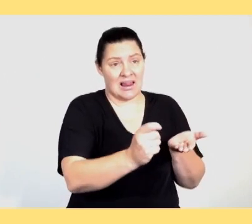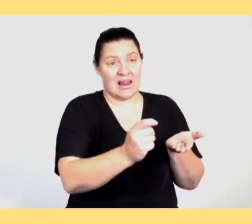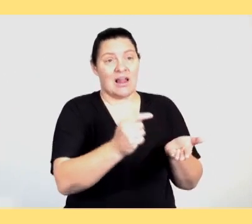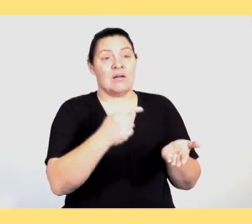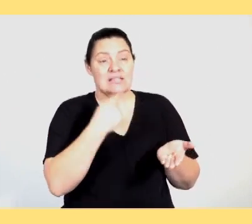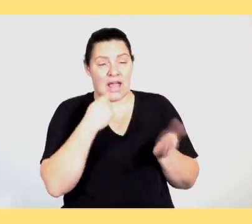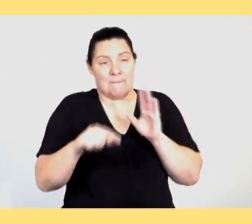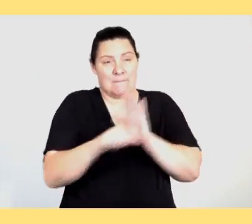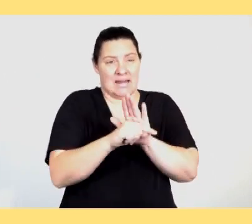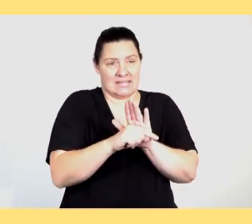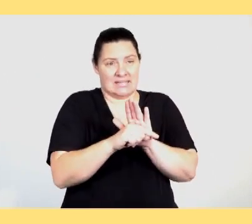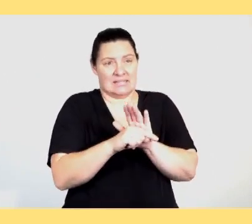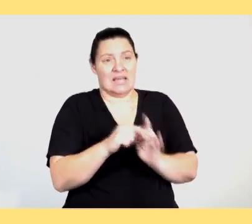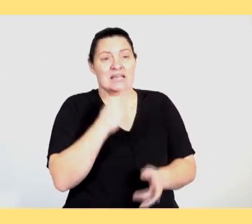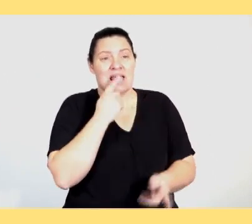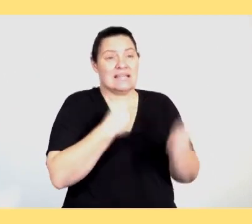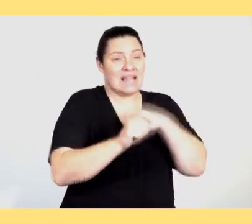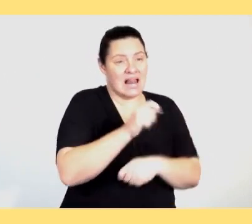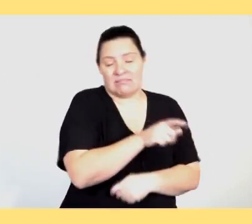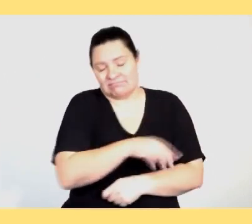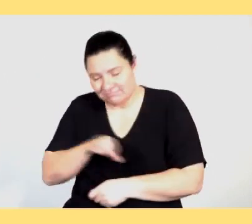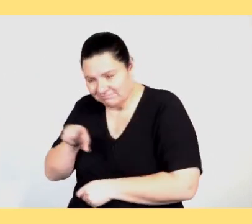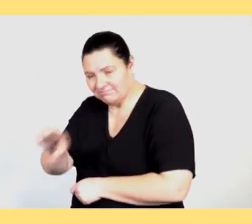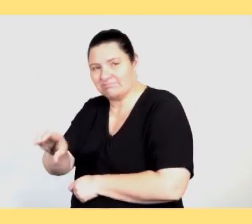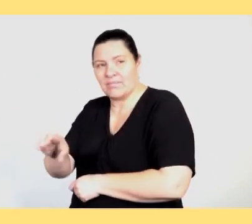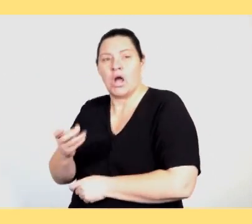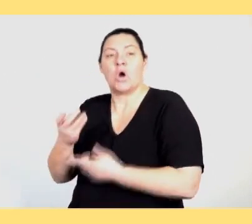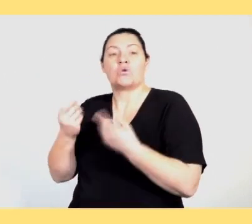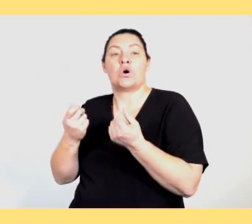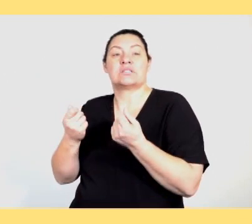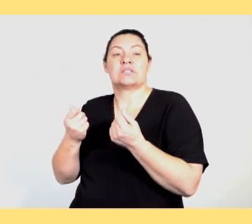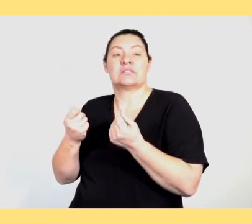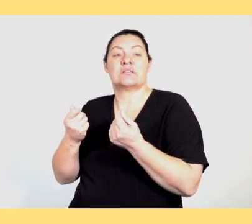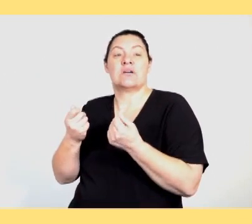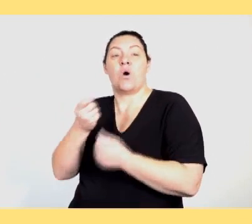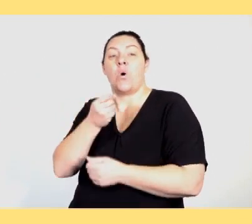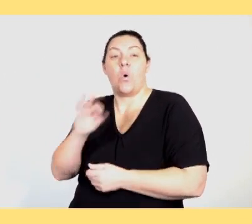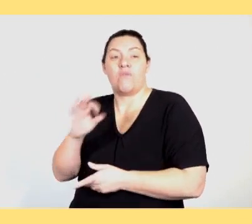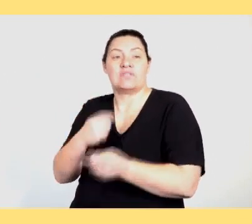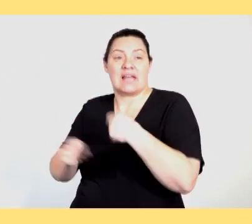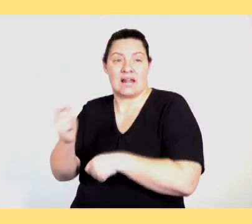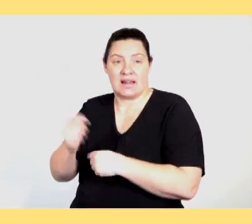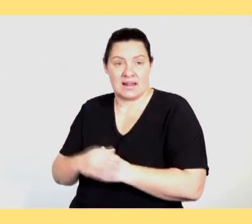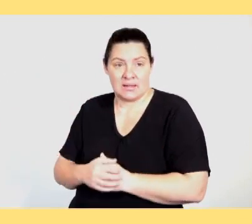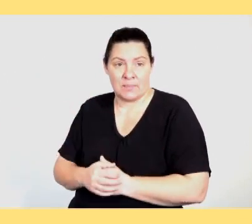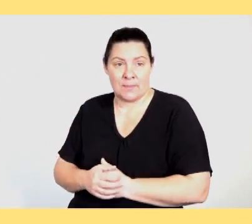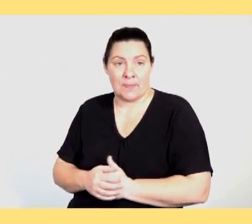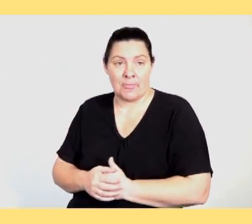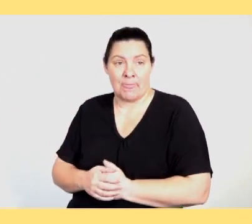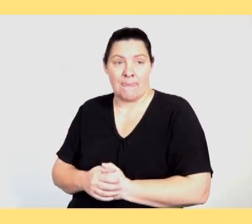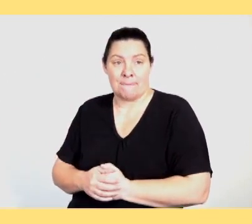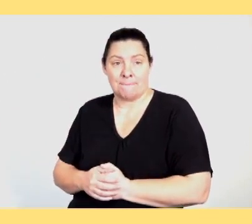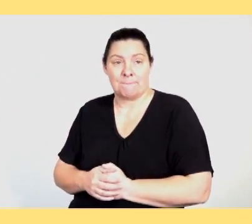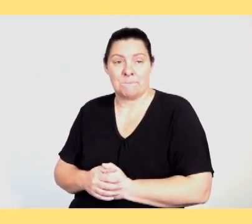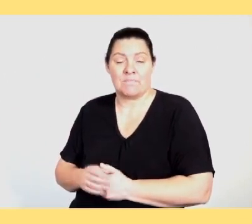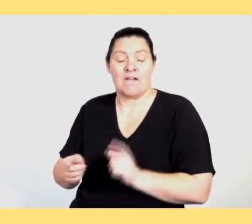I'm saying minus. When I'm selling goods, I'm coming here now to say cost of sales. Cost